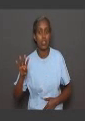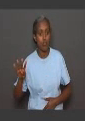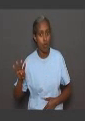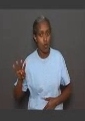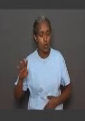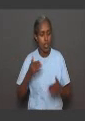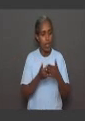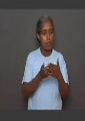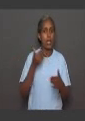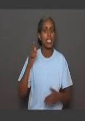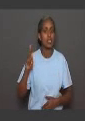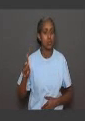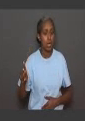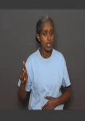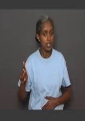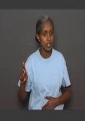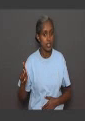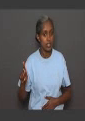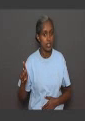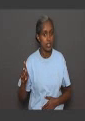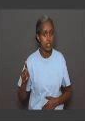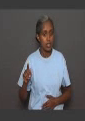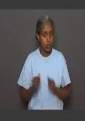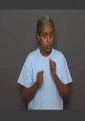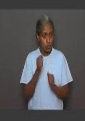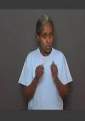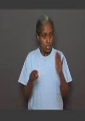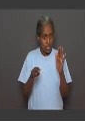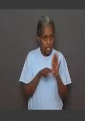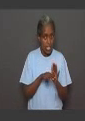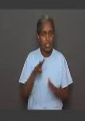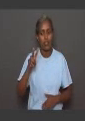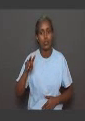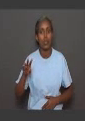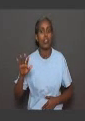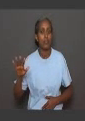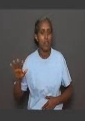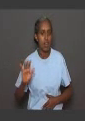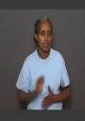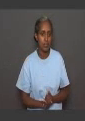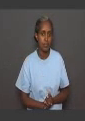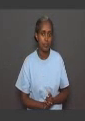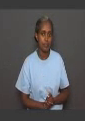-24 minus 1, which is -25.